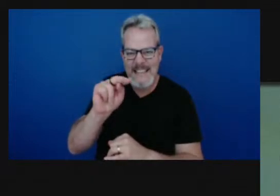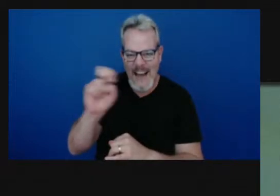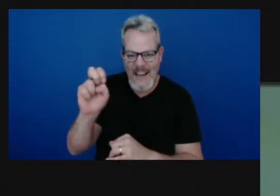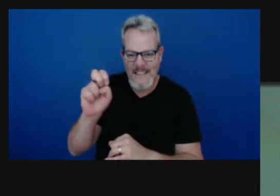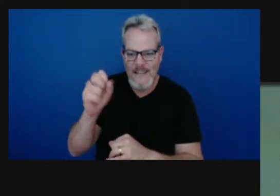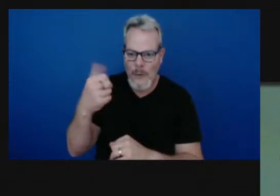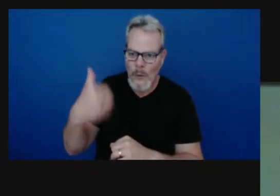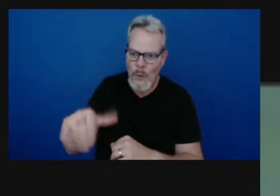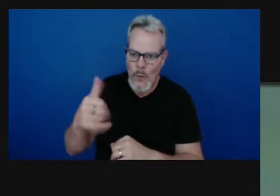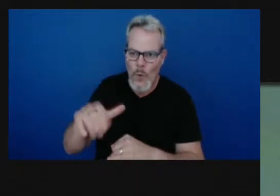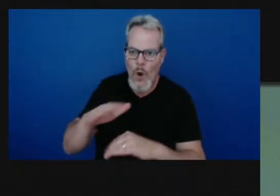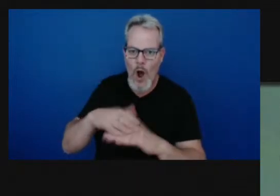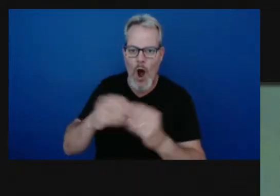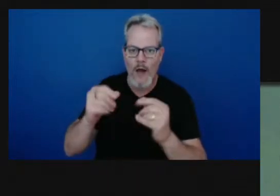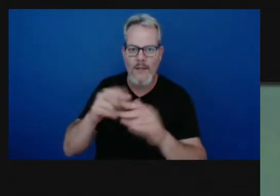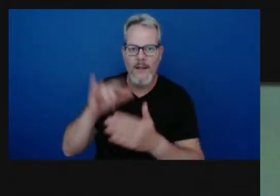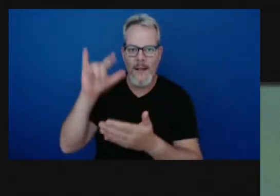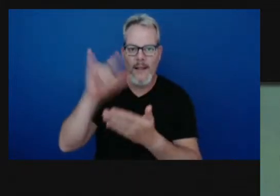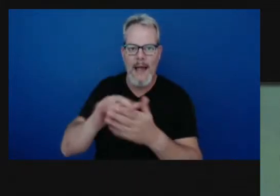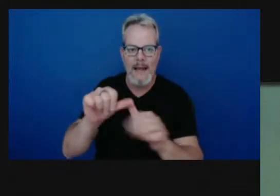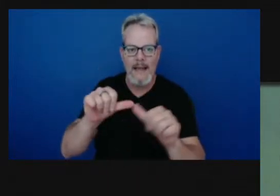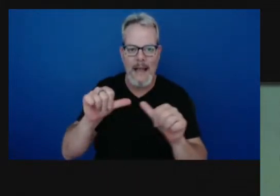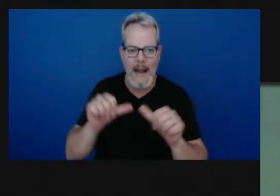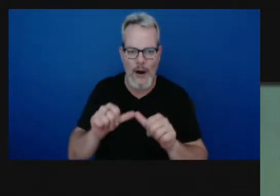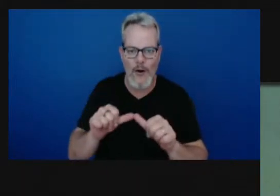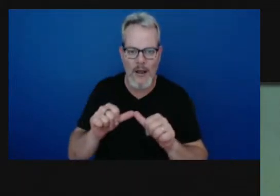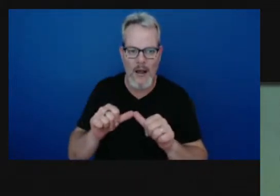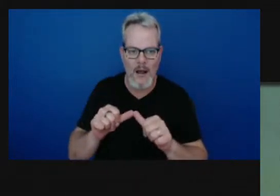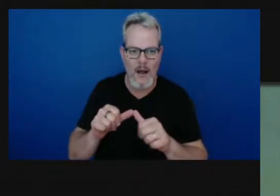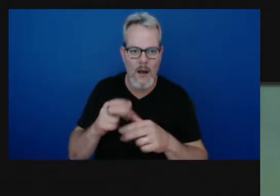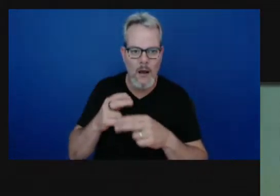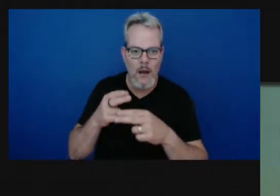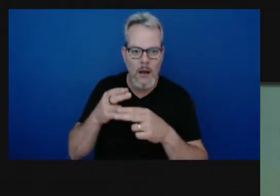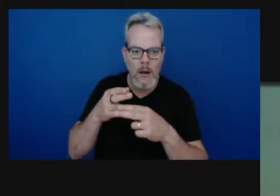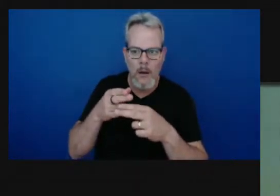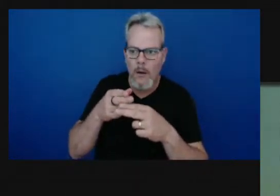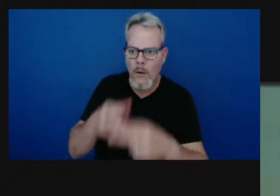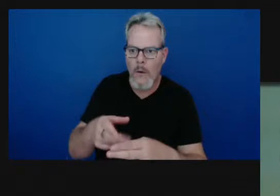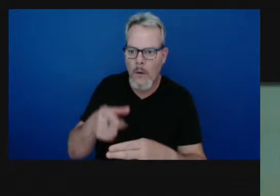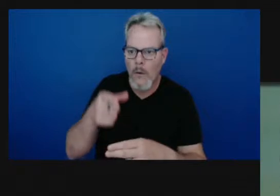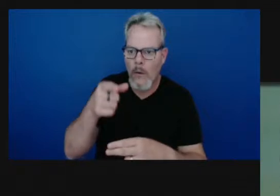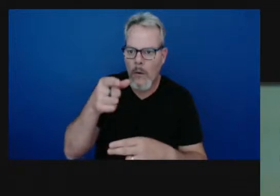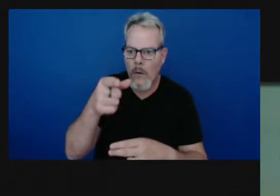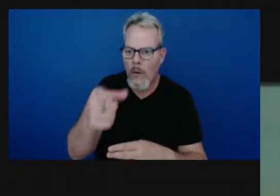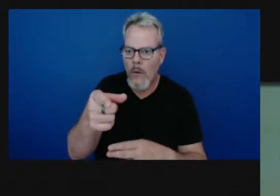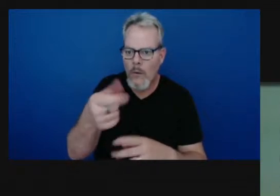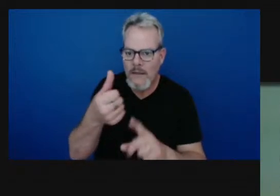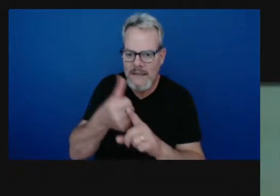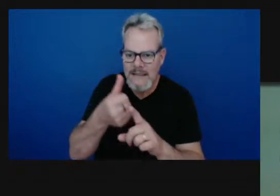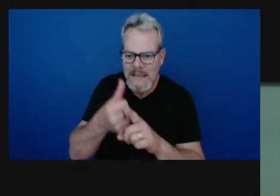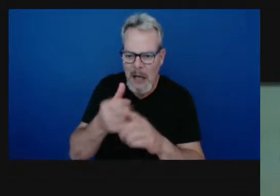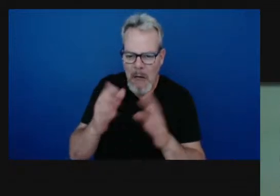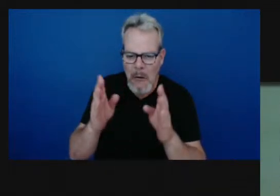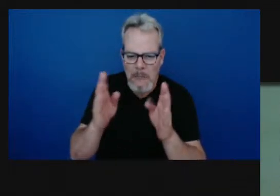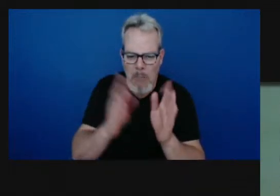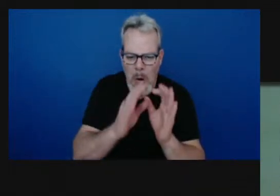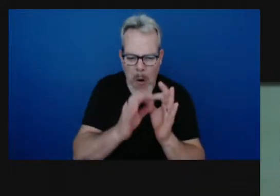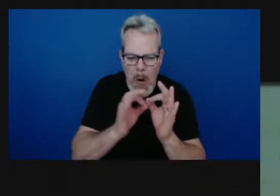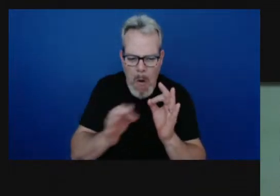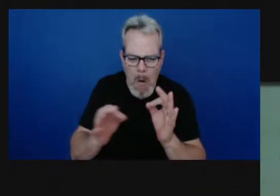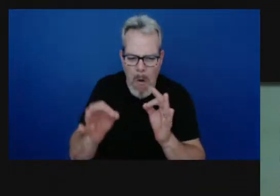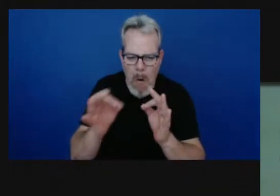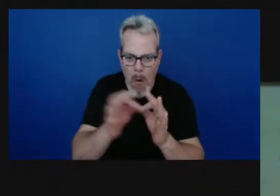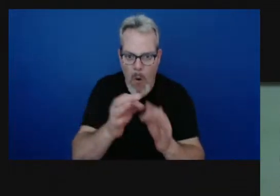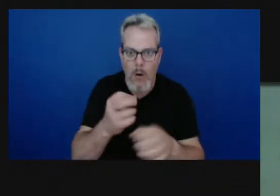what we call the sand spit today. This block broke into several other pieces, smaller pieces, and formed a crater